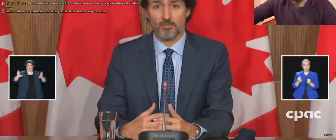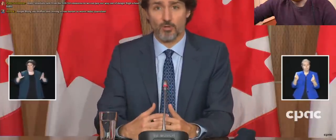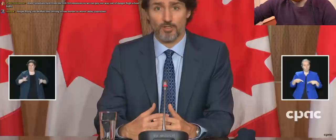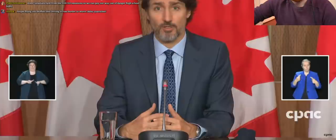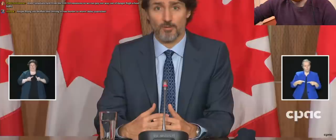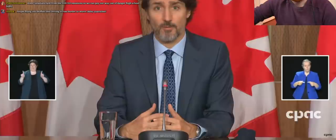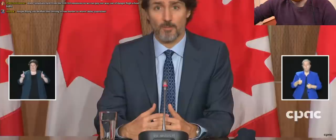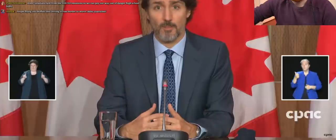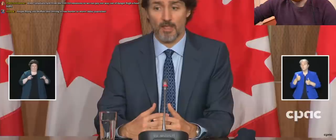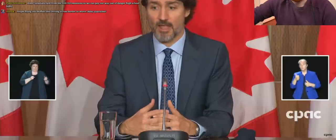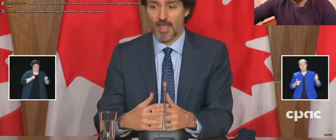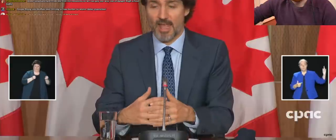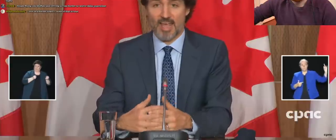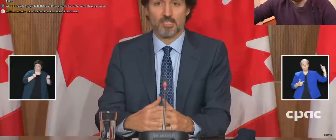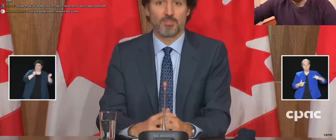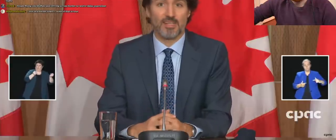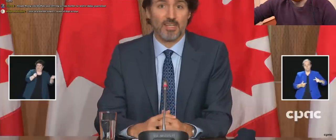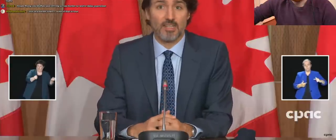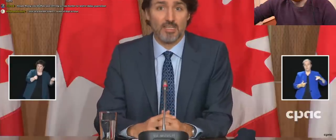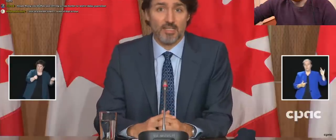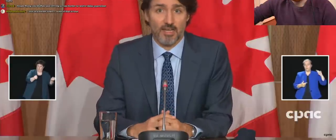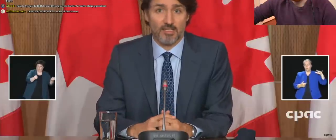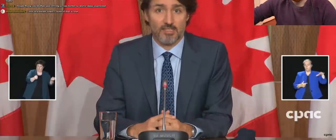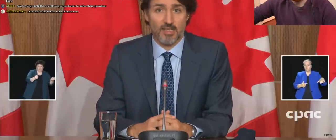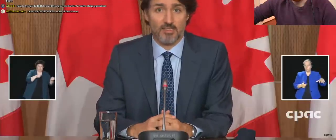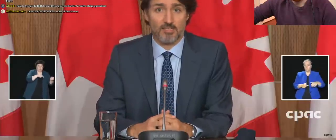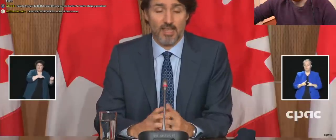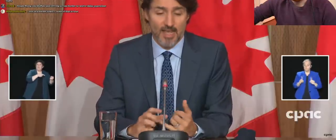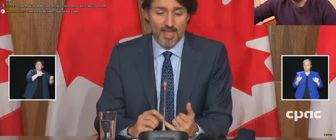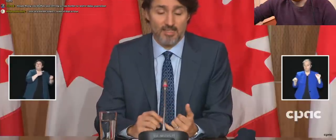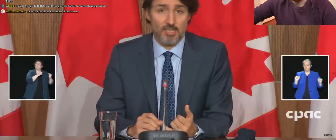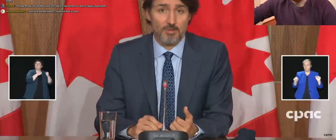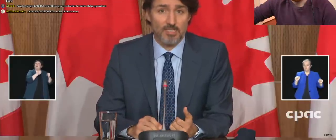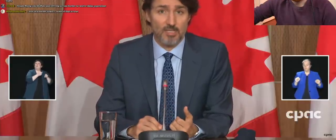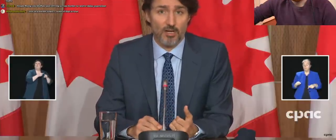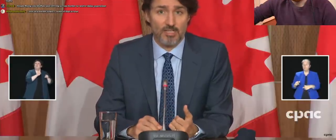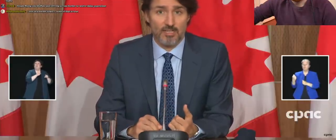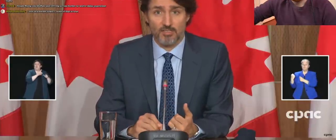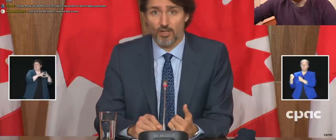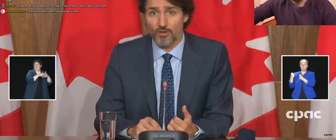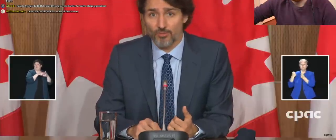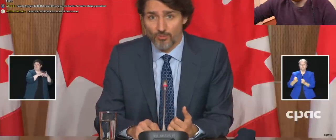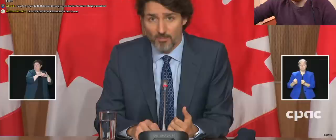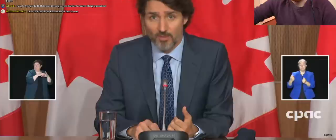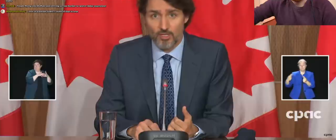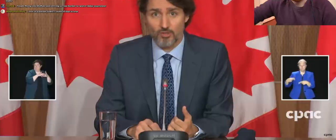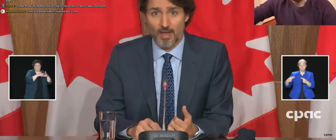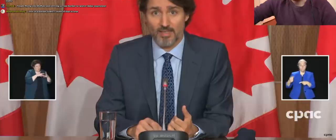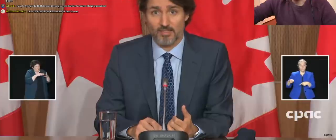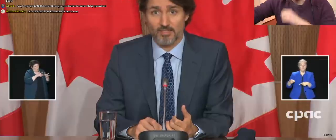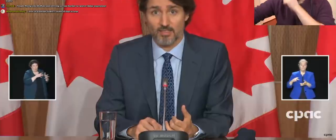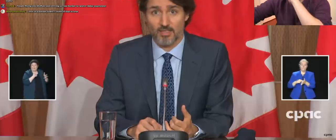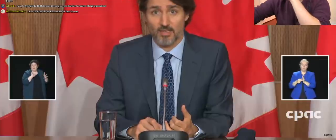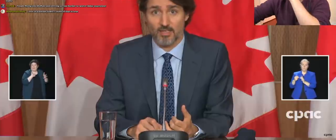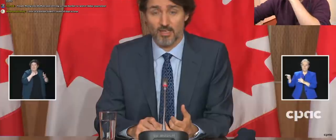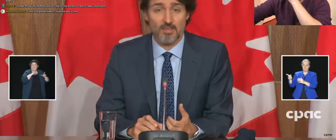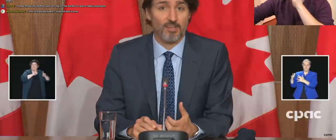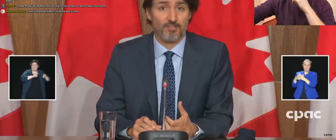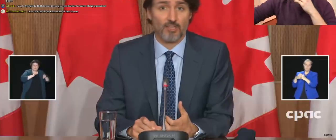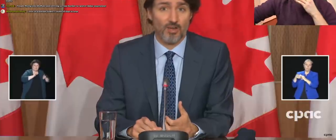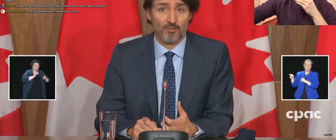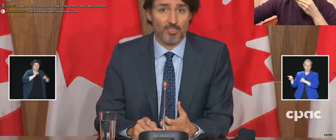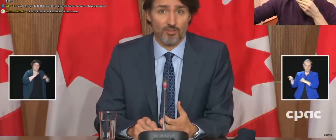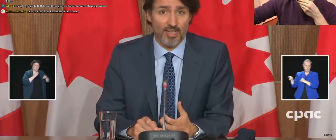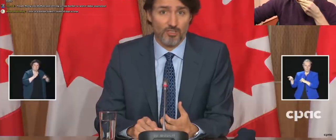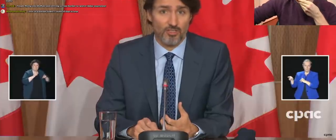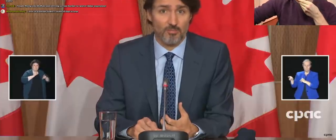our land border has been in the United States, has a PCR test from the US, even